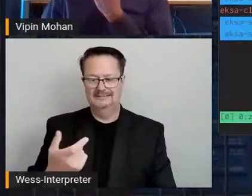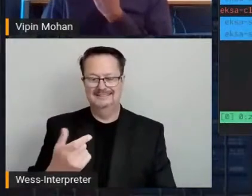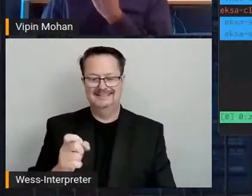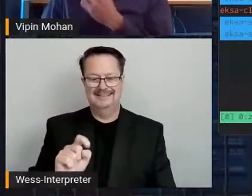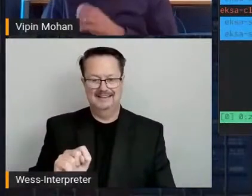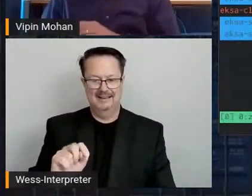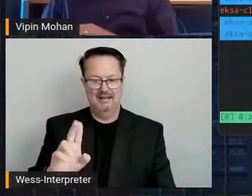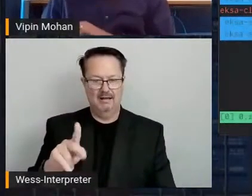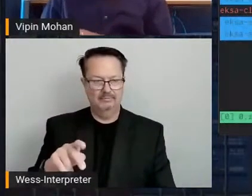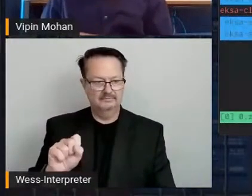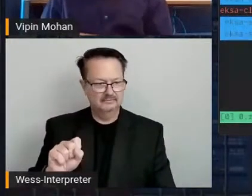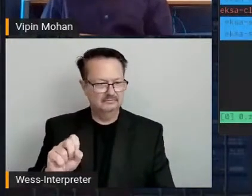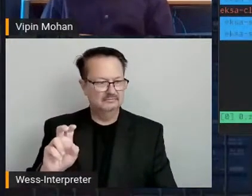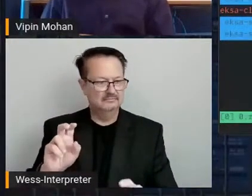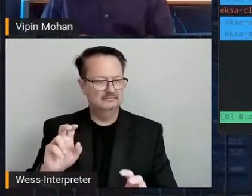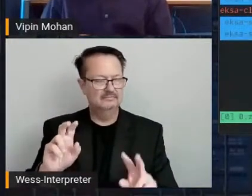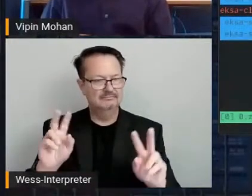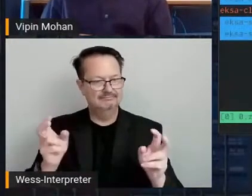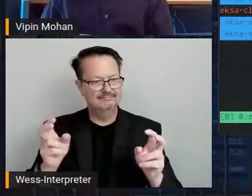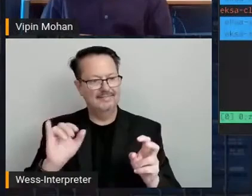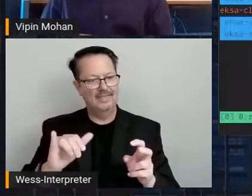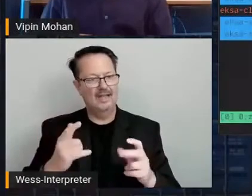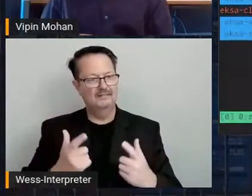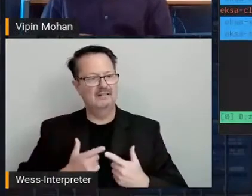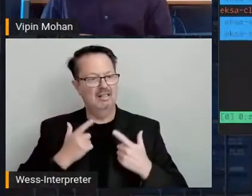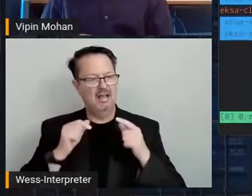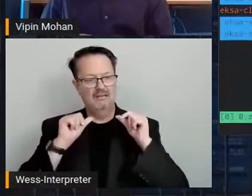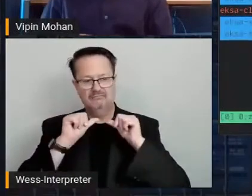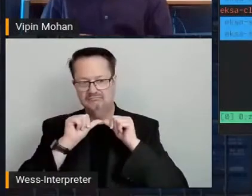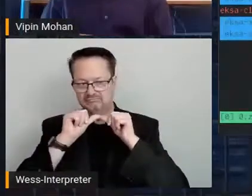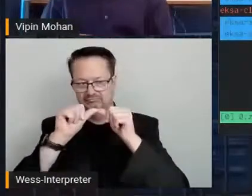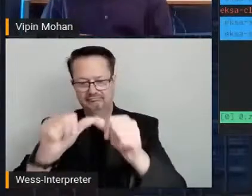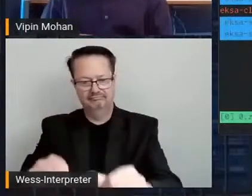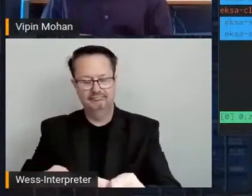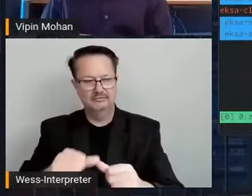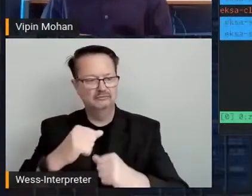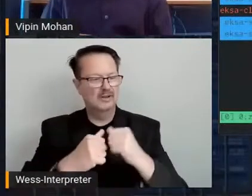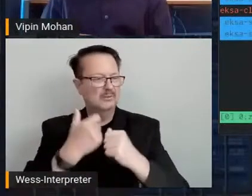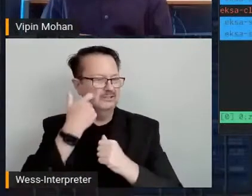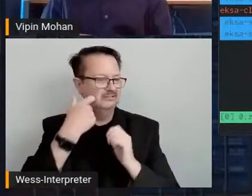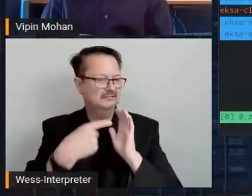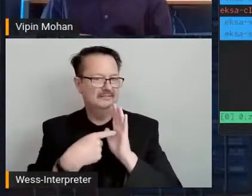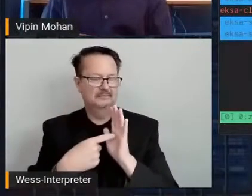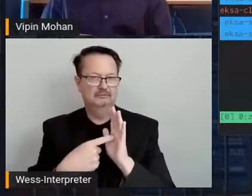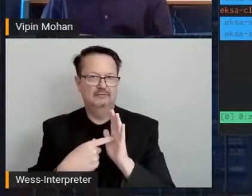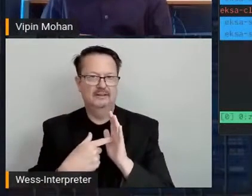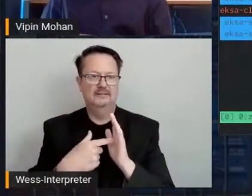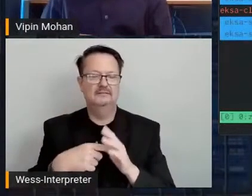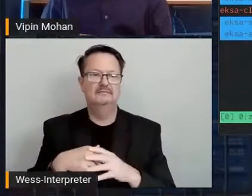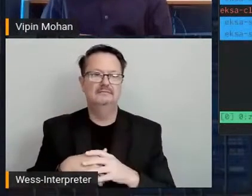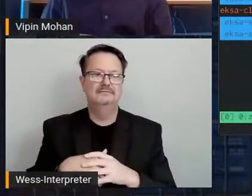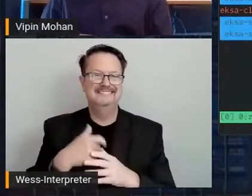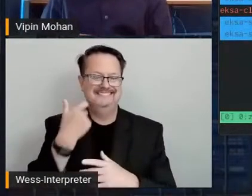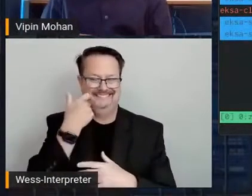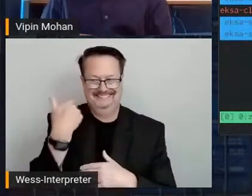over here, this is a live running cluster that we just upgraded in the previous demo. So just like the previous one, we